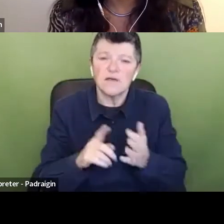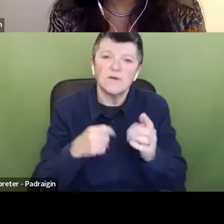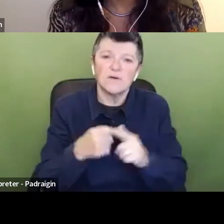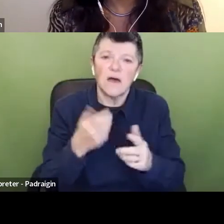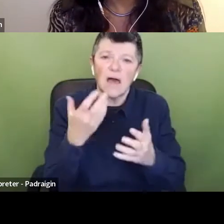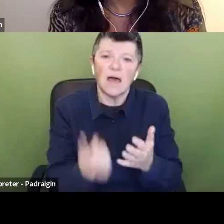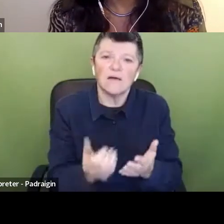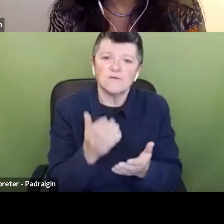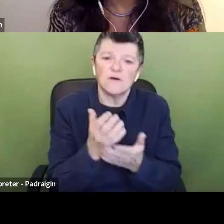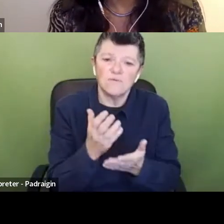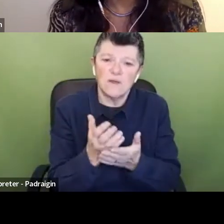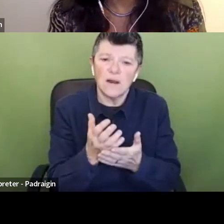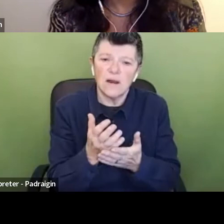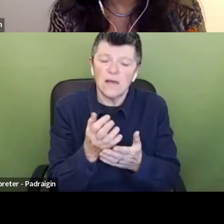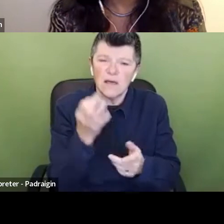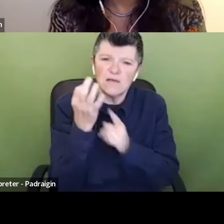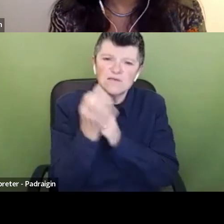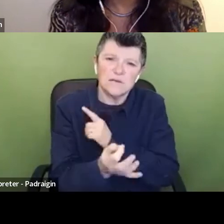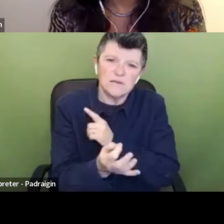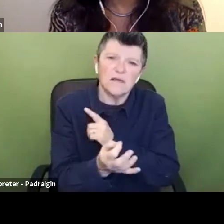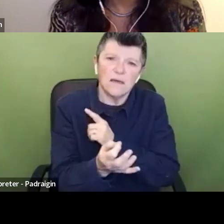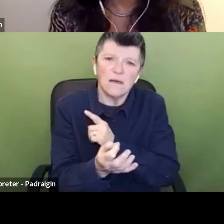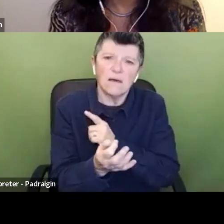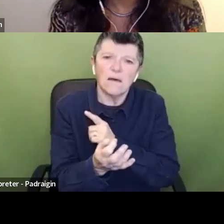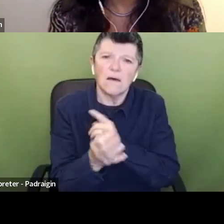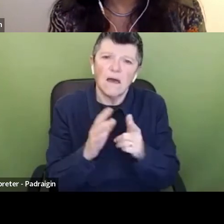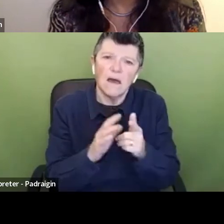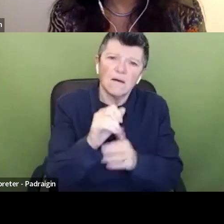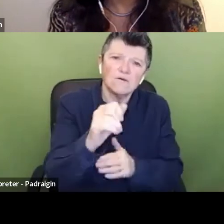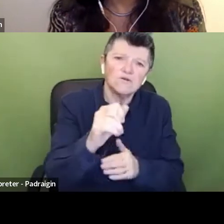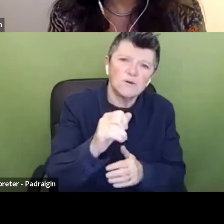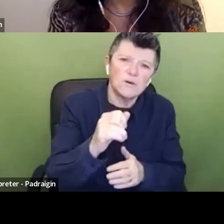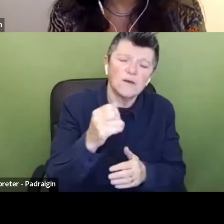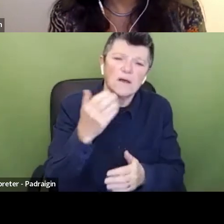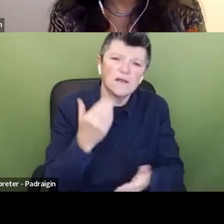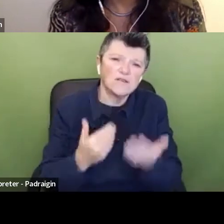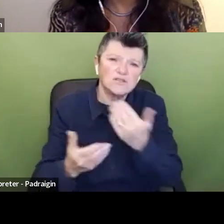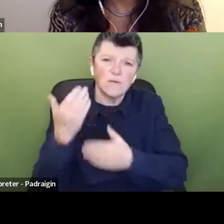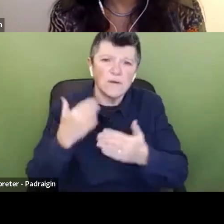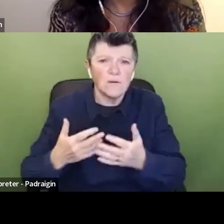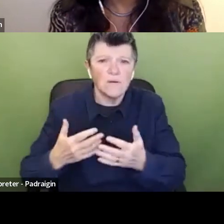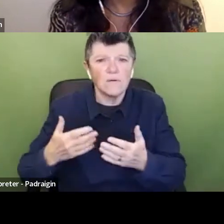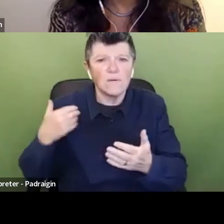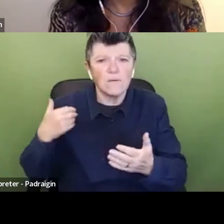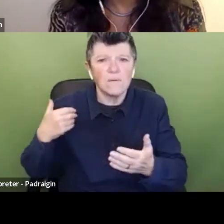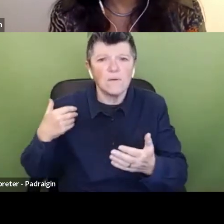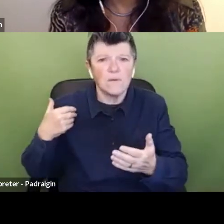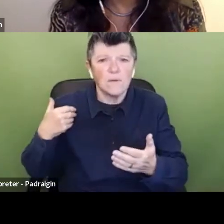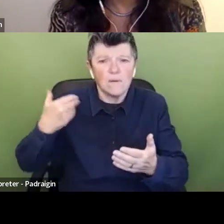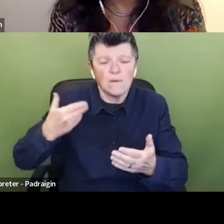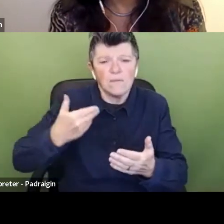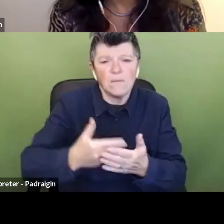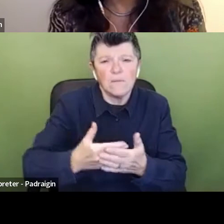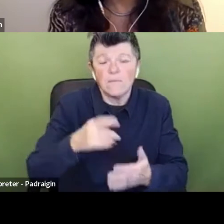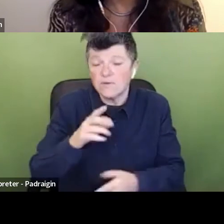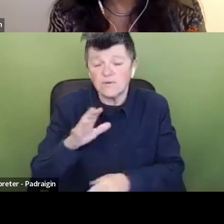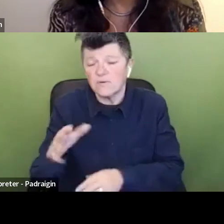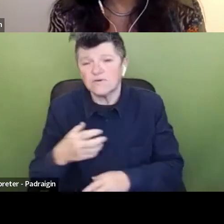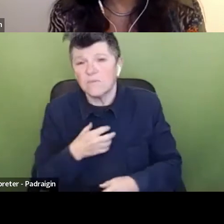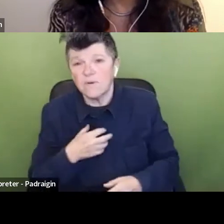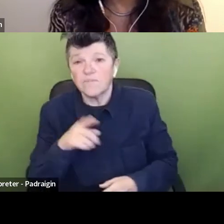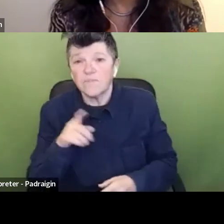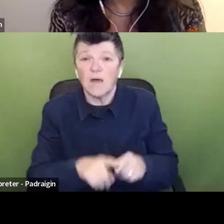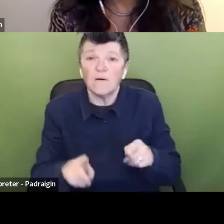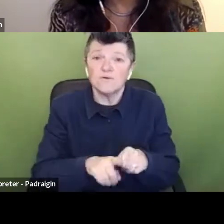distinct cultural and historical genealogy, of course. This won't be surprising to you. But also the evolution of